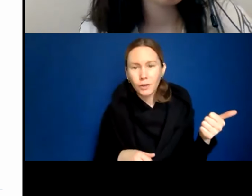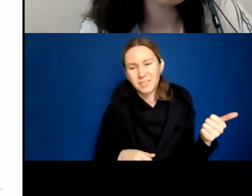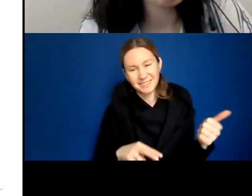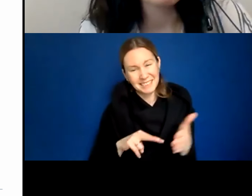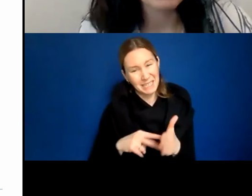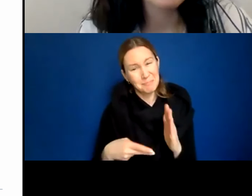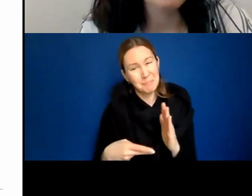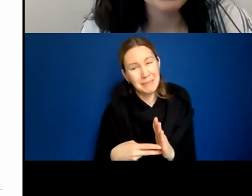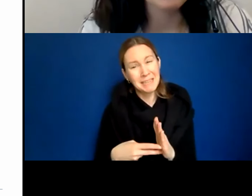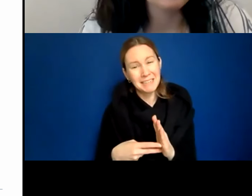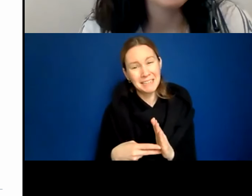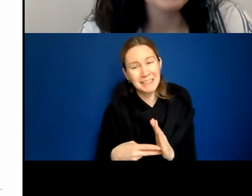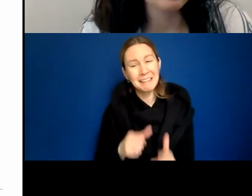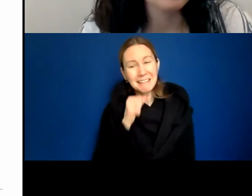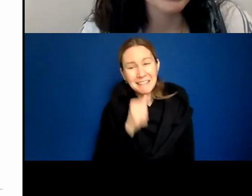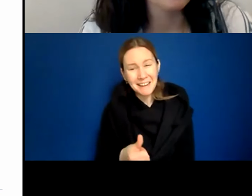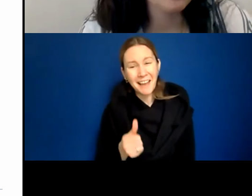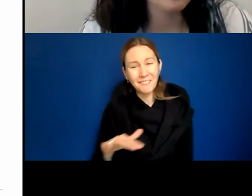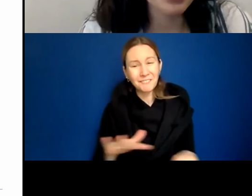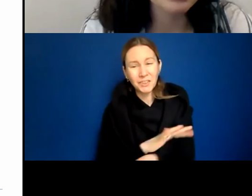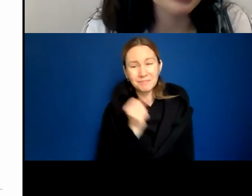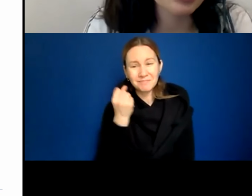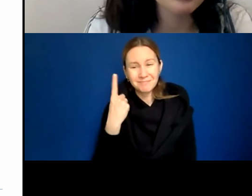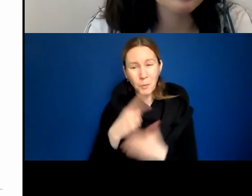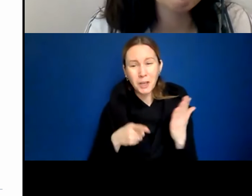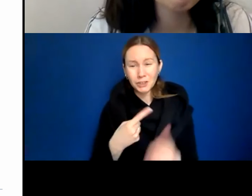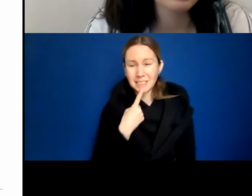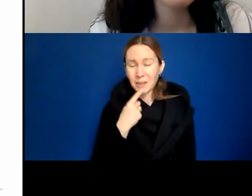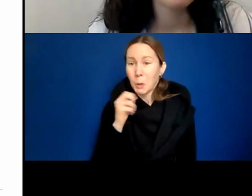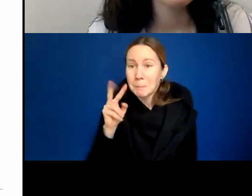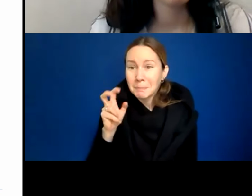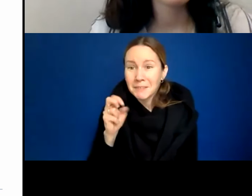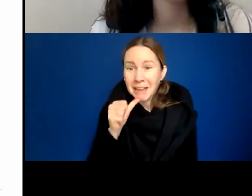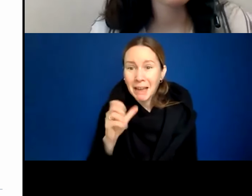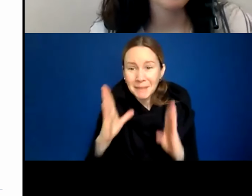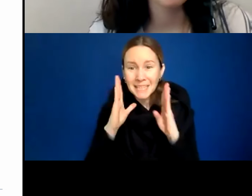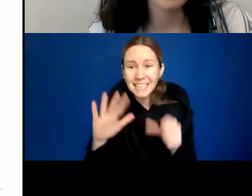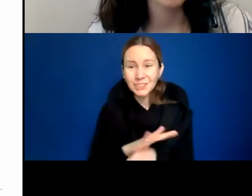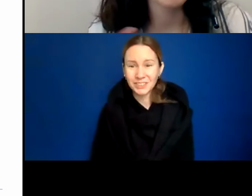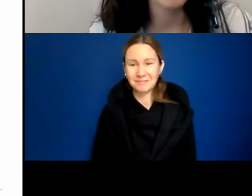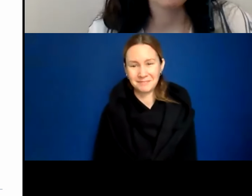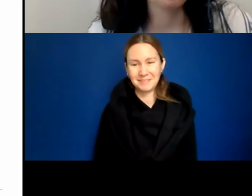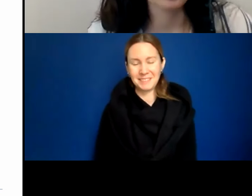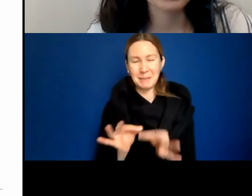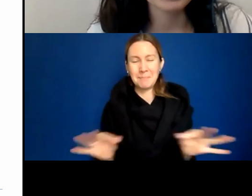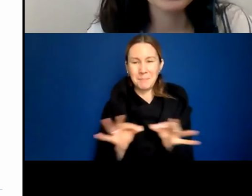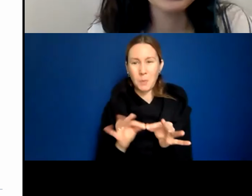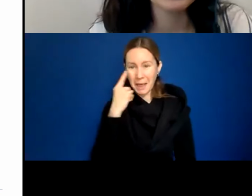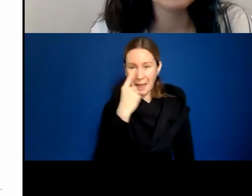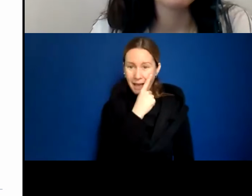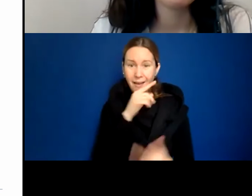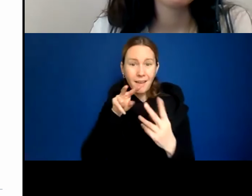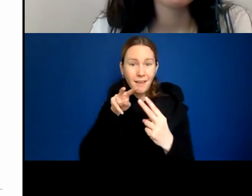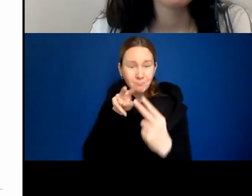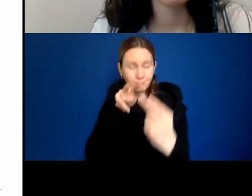probably likely not understanding what you're saying or even paying attention. Make sure you have their eye contact before talking.